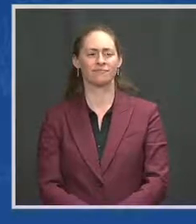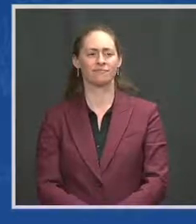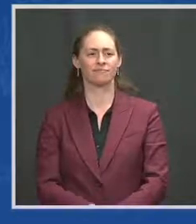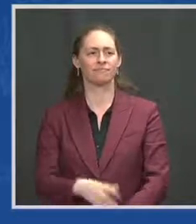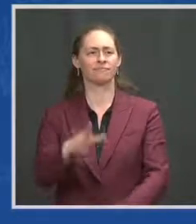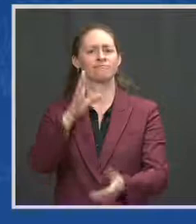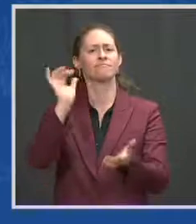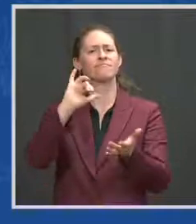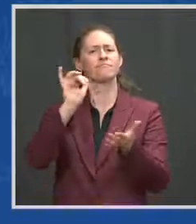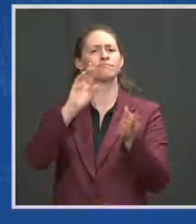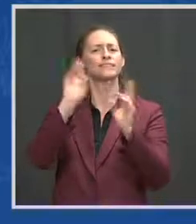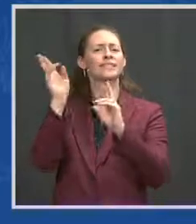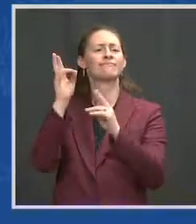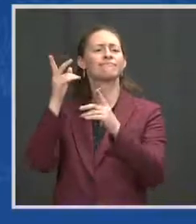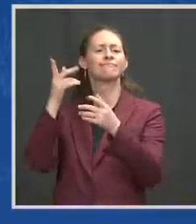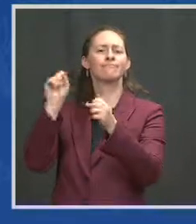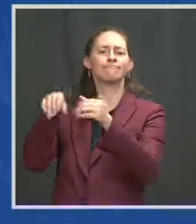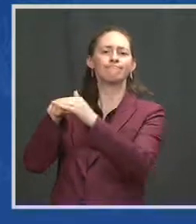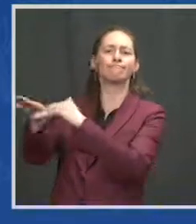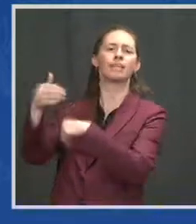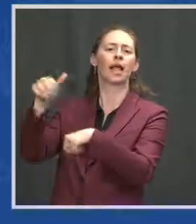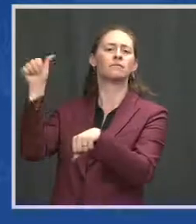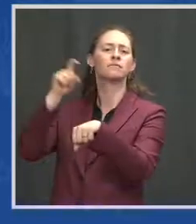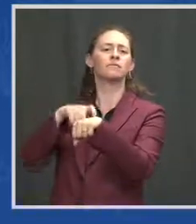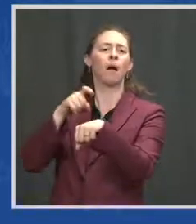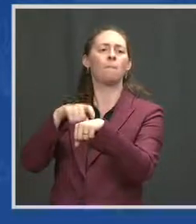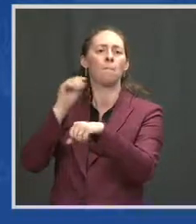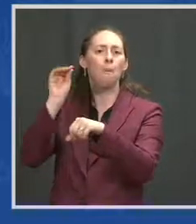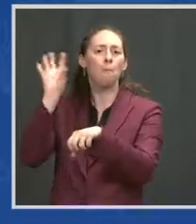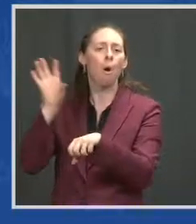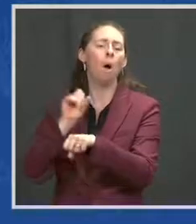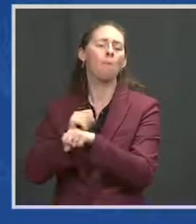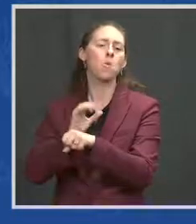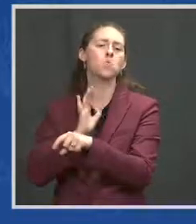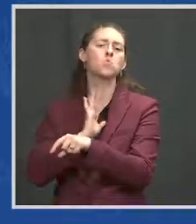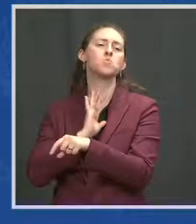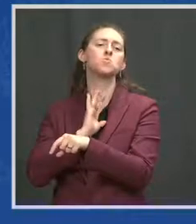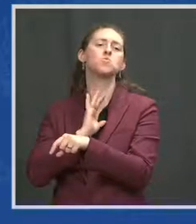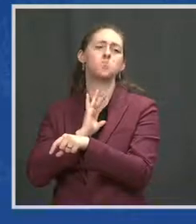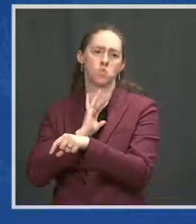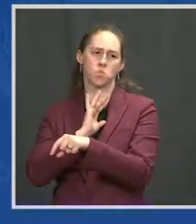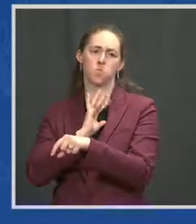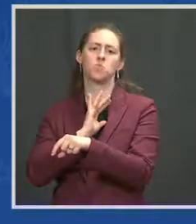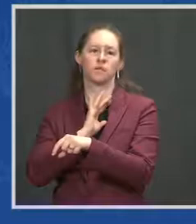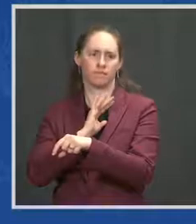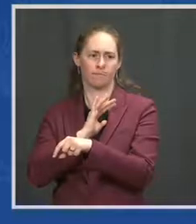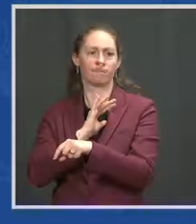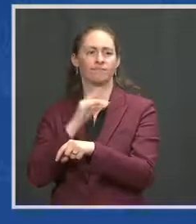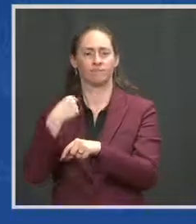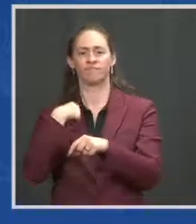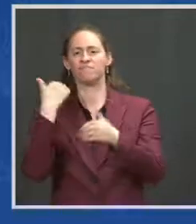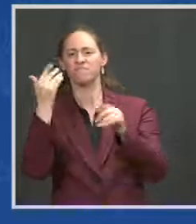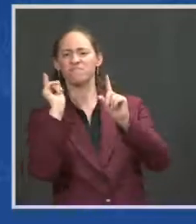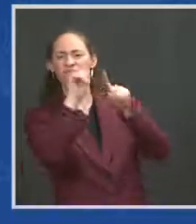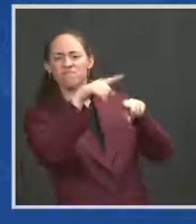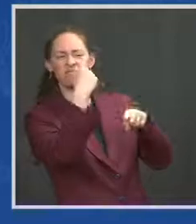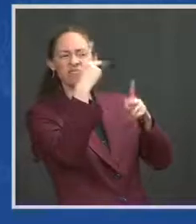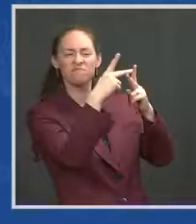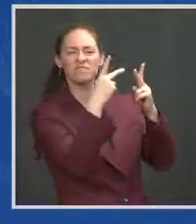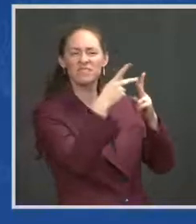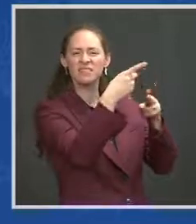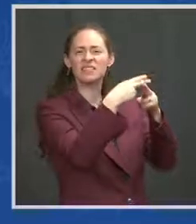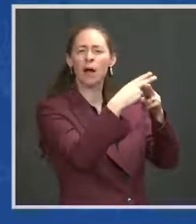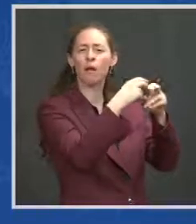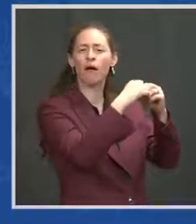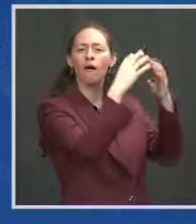I was visiting one of our pop-up sites last week, and they had about 50 or 60 appointment visits, they had 700